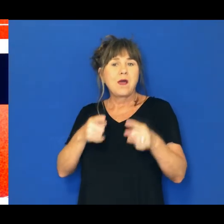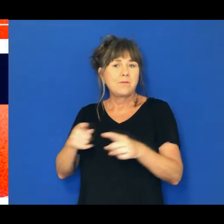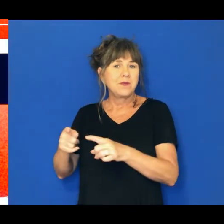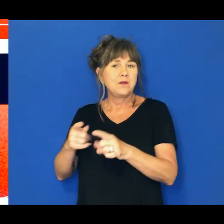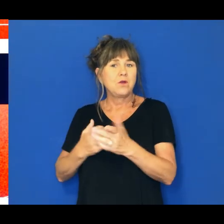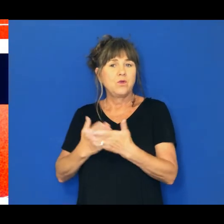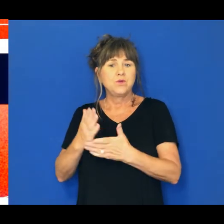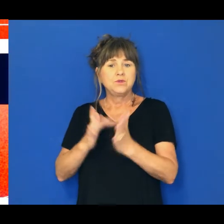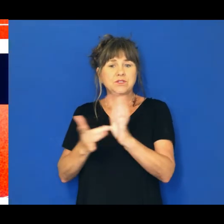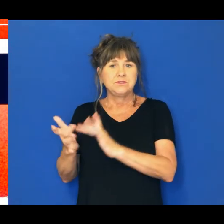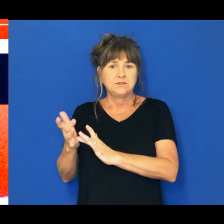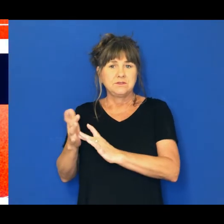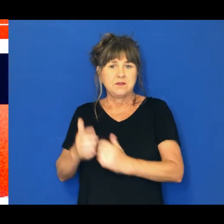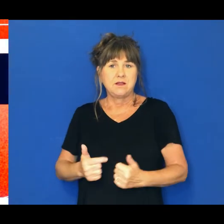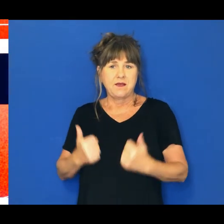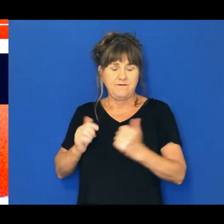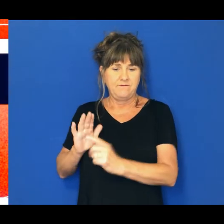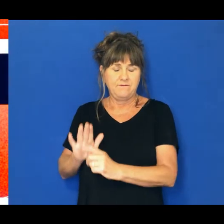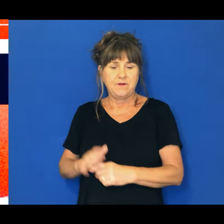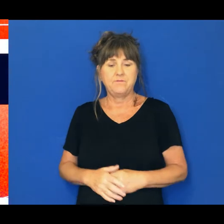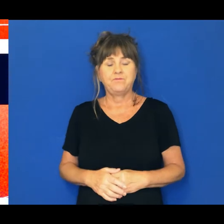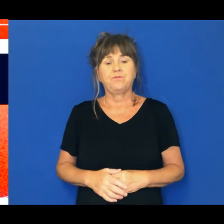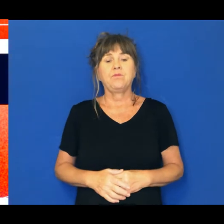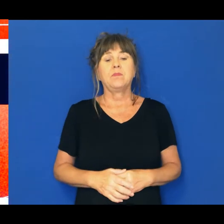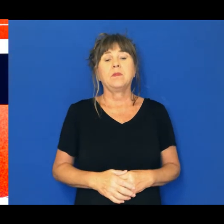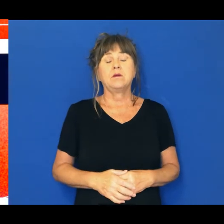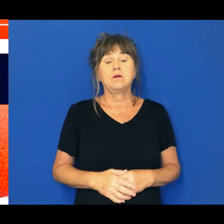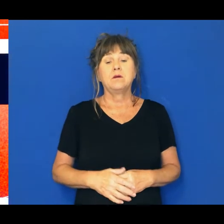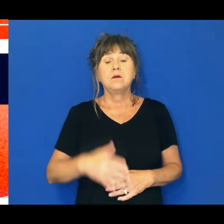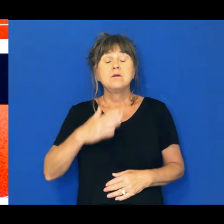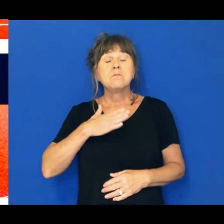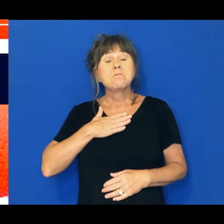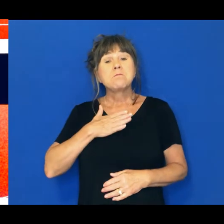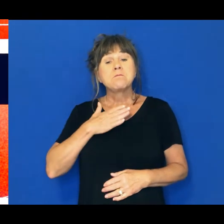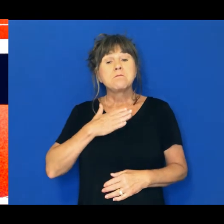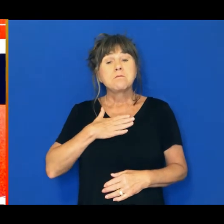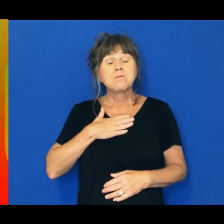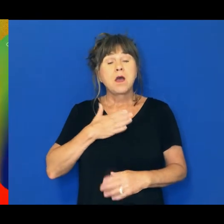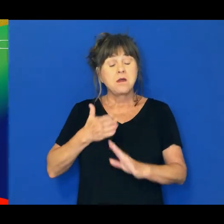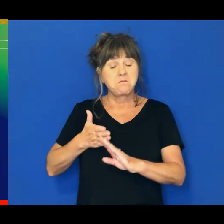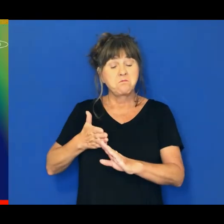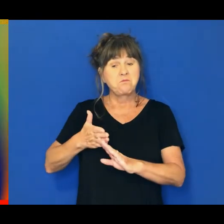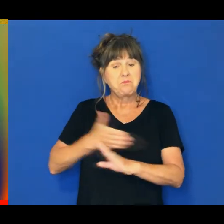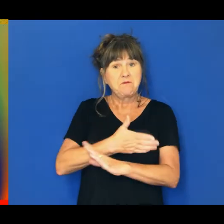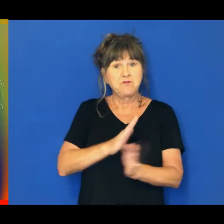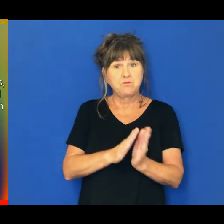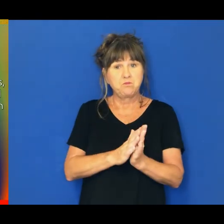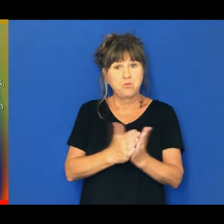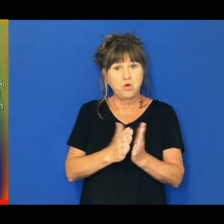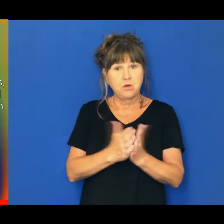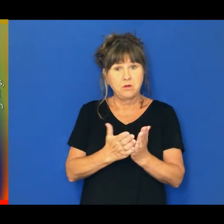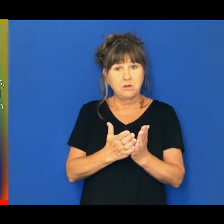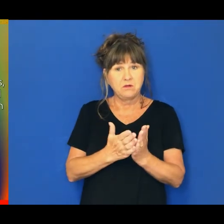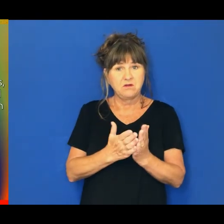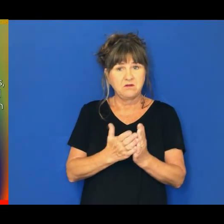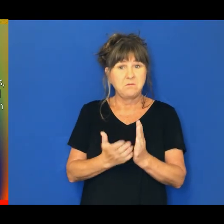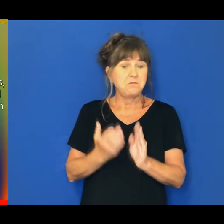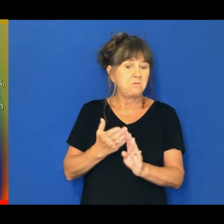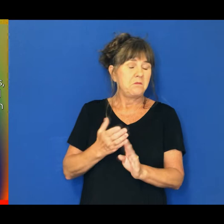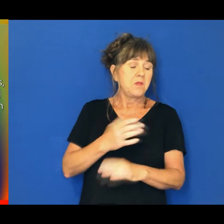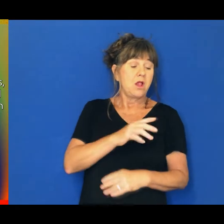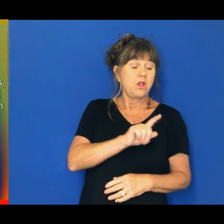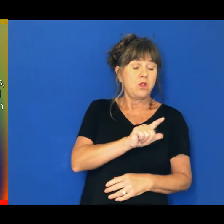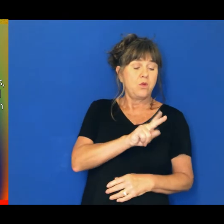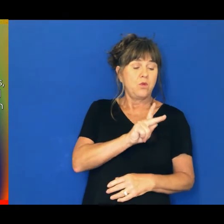of Jesus. Acts chapter 1, verses 1 through 9. In my former book, that's Luke speaking about the book of